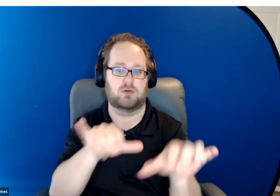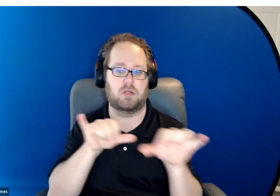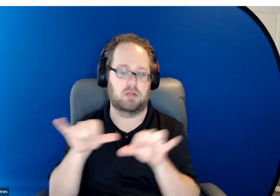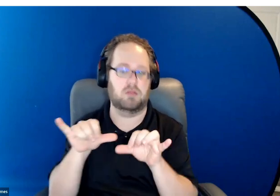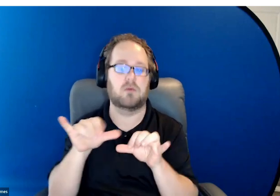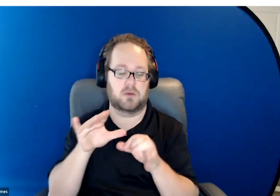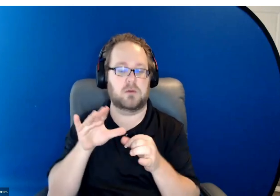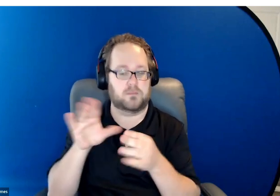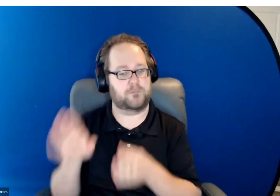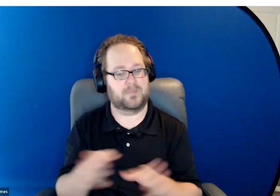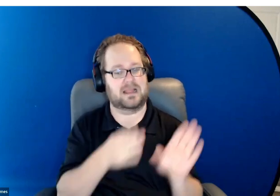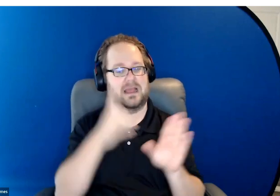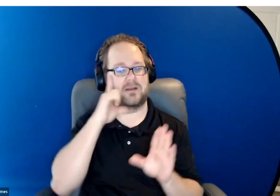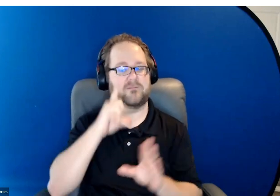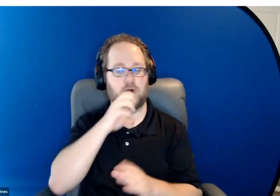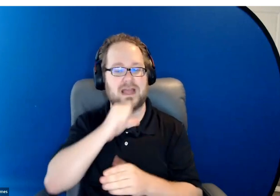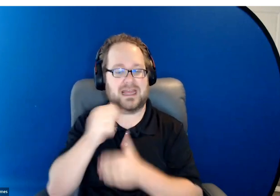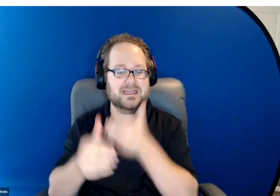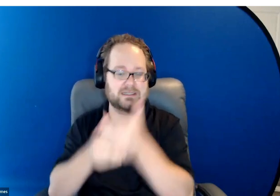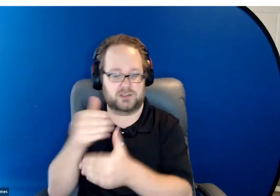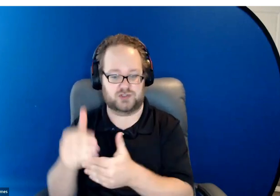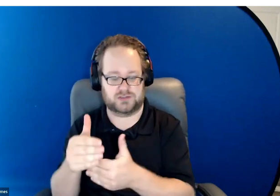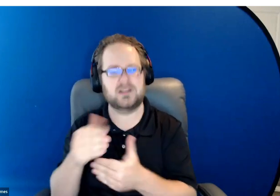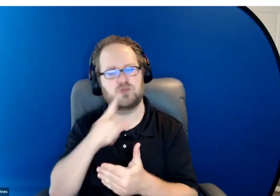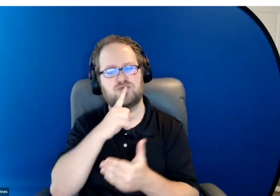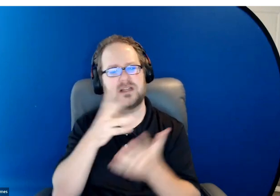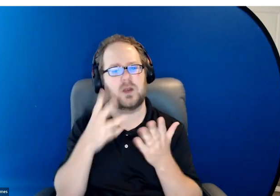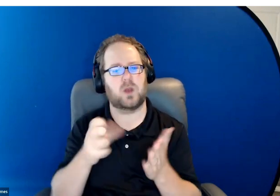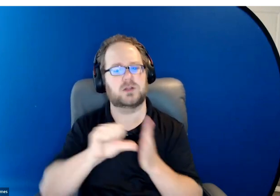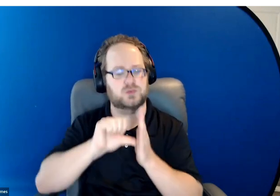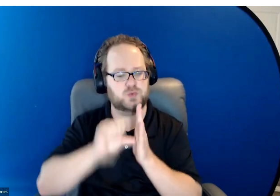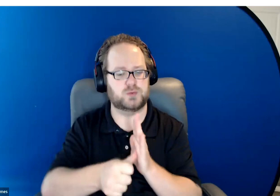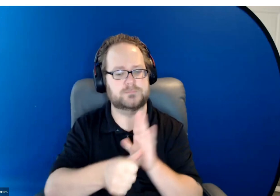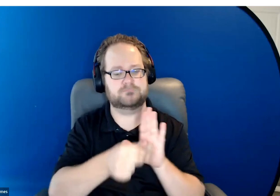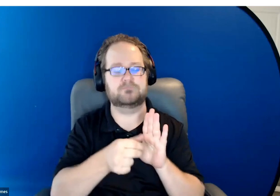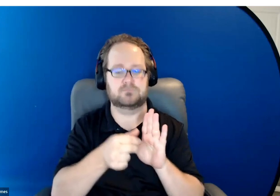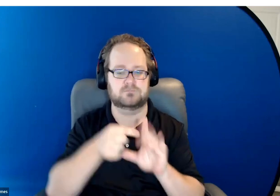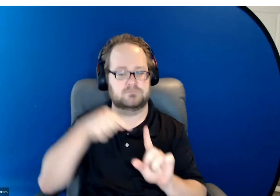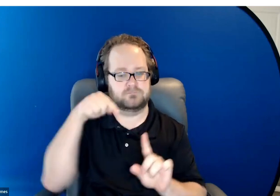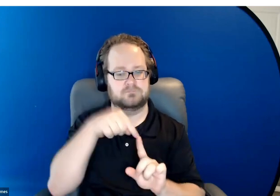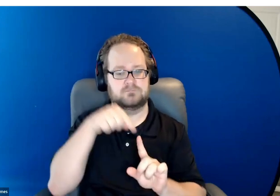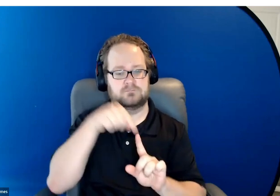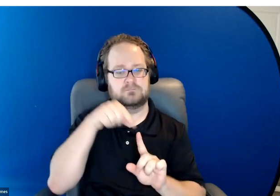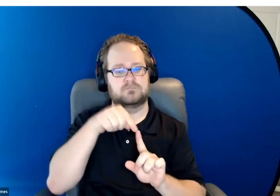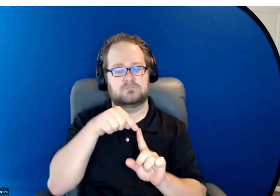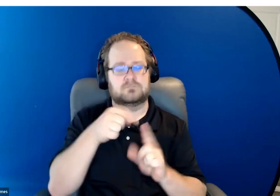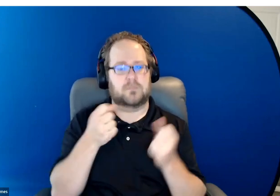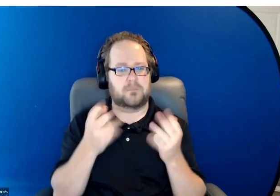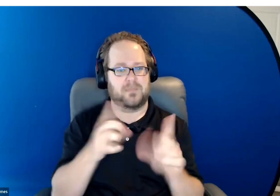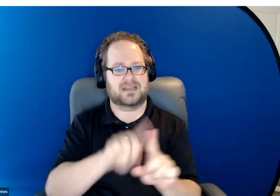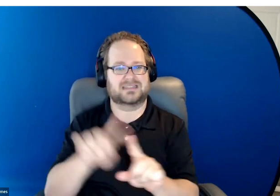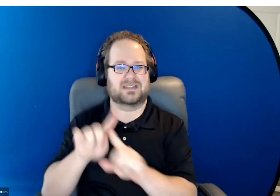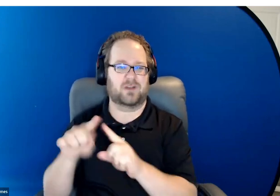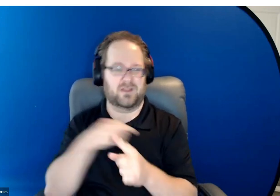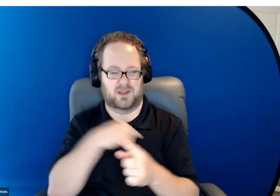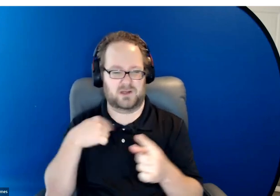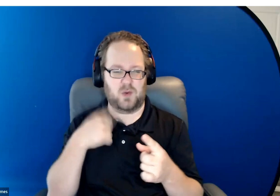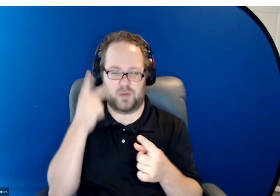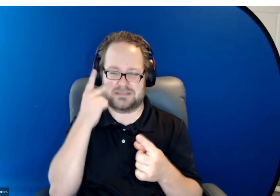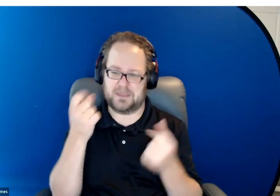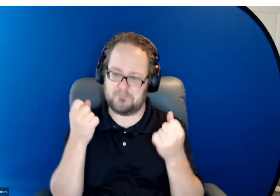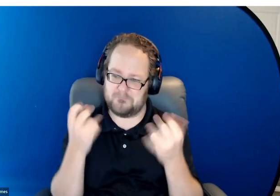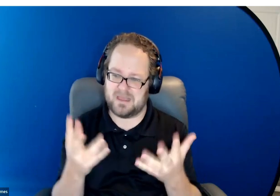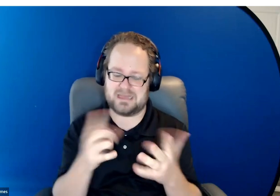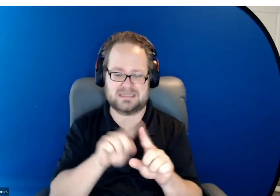to just highlight a couple of these cross-cutting values because, as you'll hear, we have a lot of different domains. There's a lot of